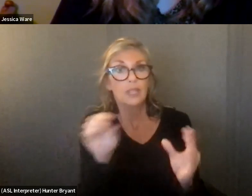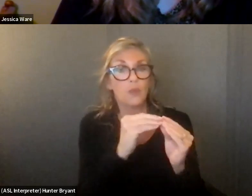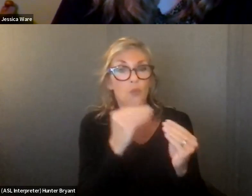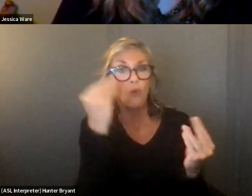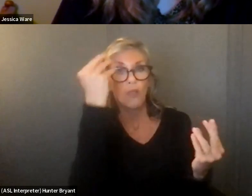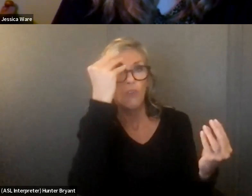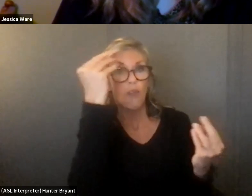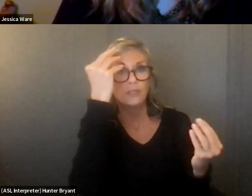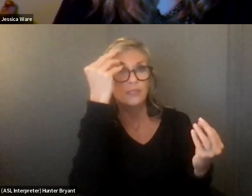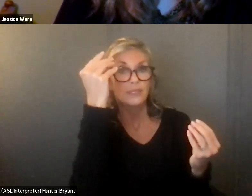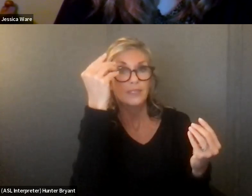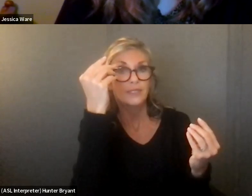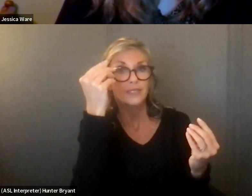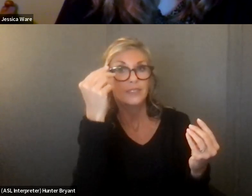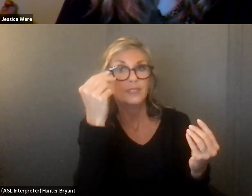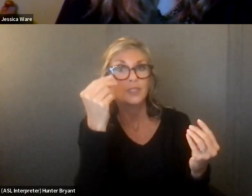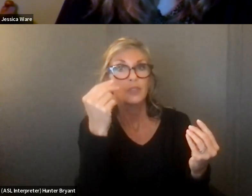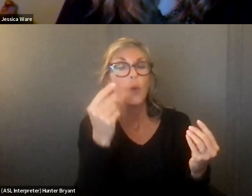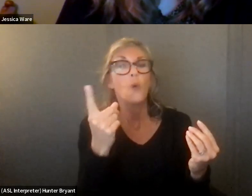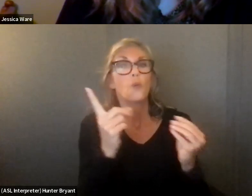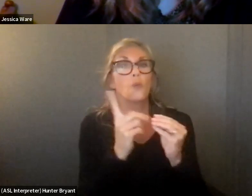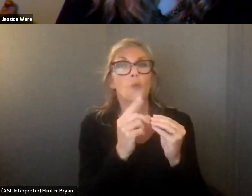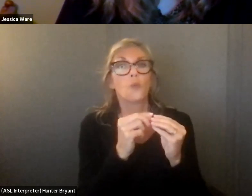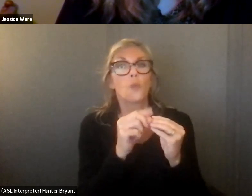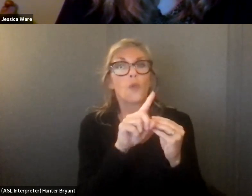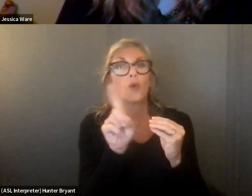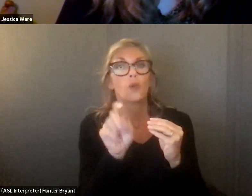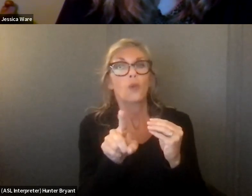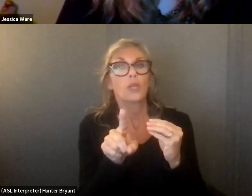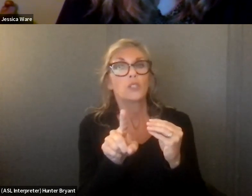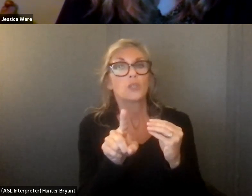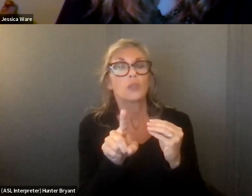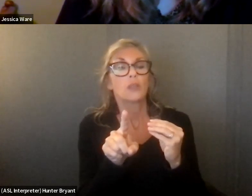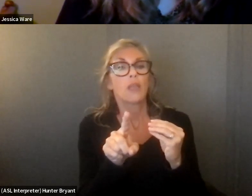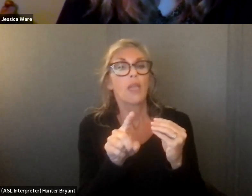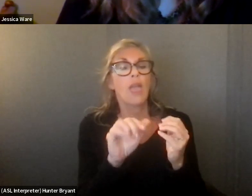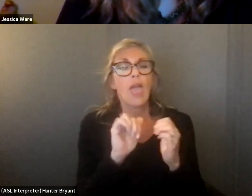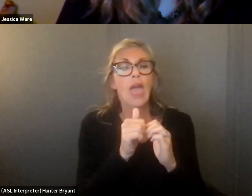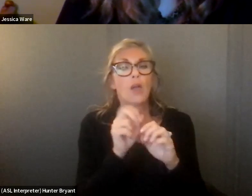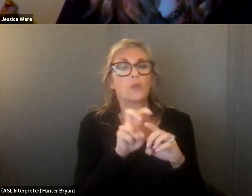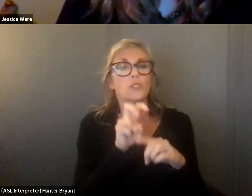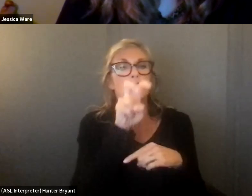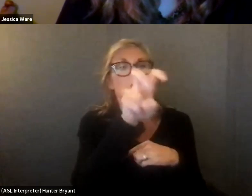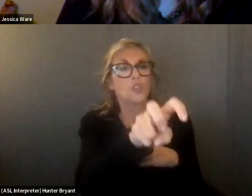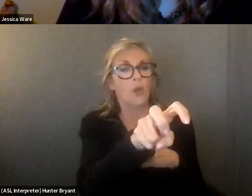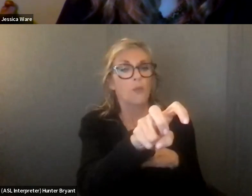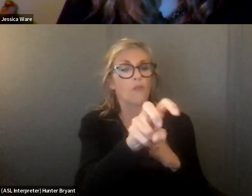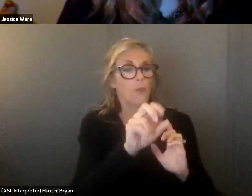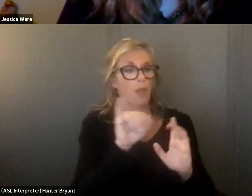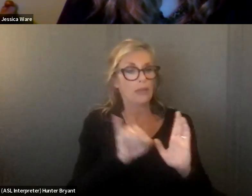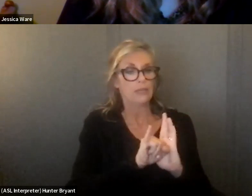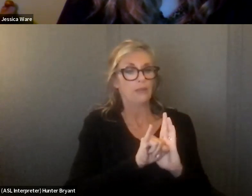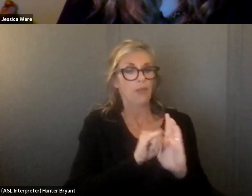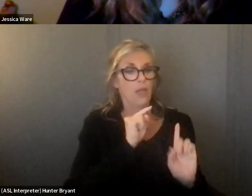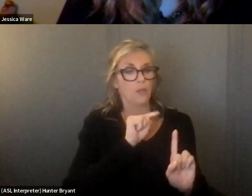Anything that you forgot? Oh, one more question. How is the jump made from identifying the points in time or number